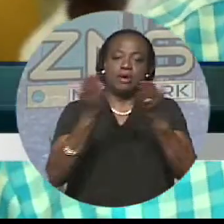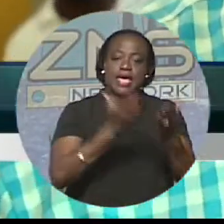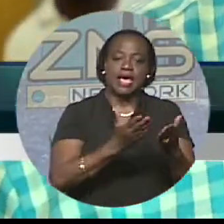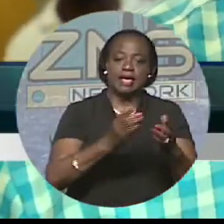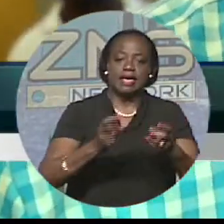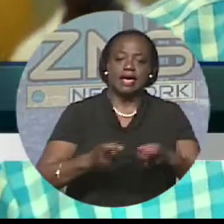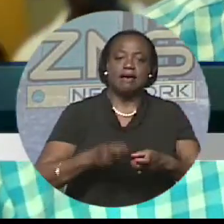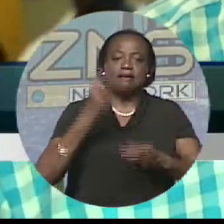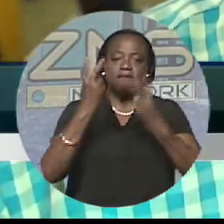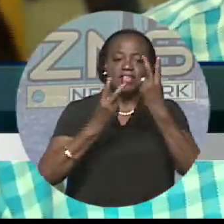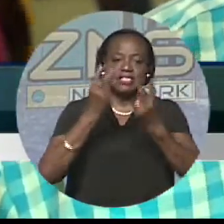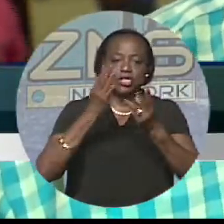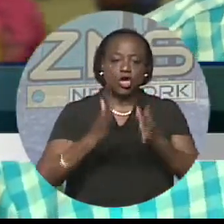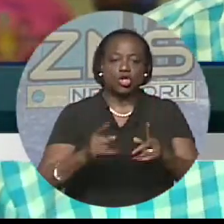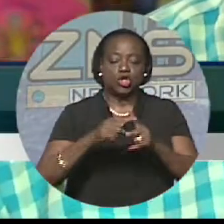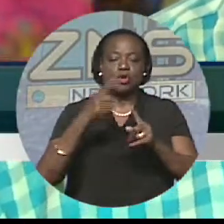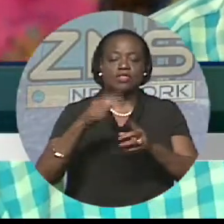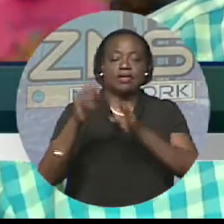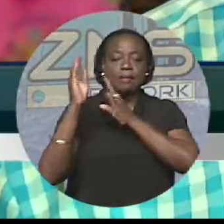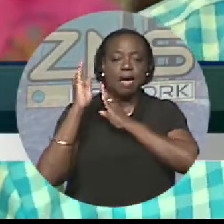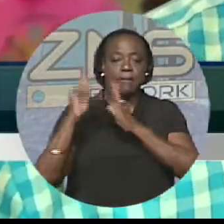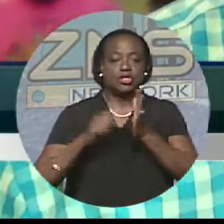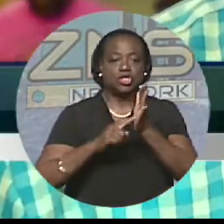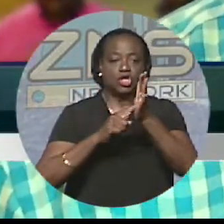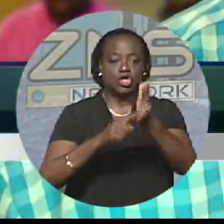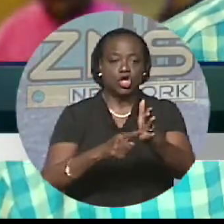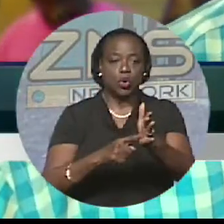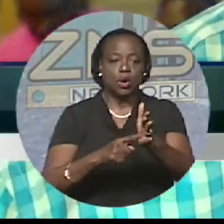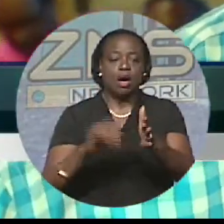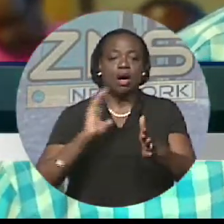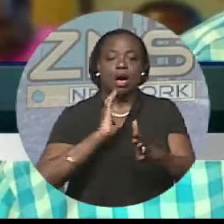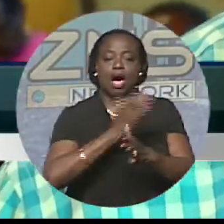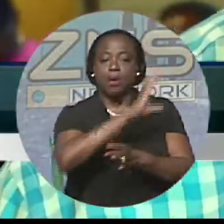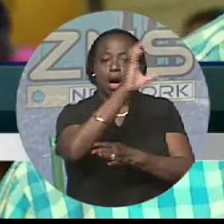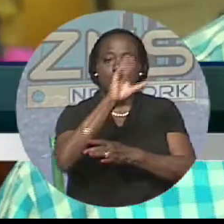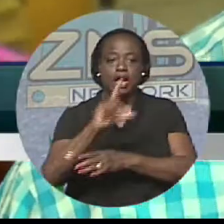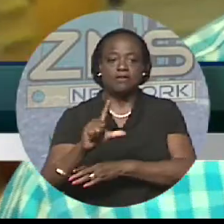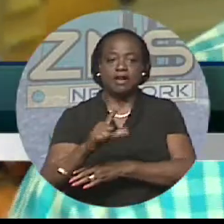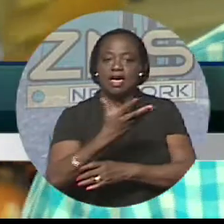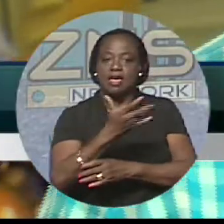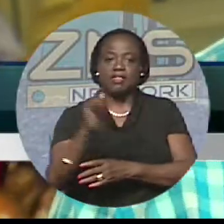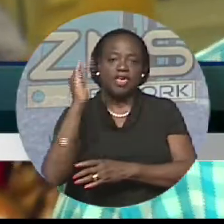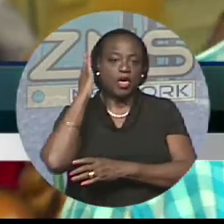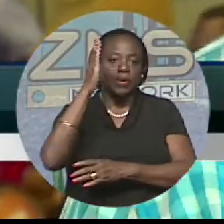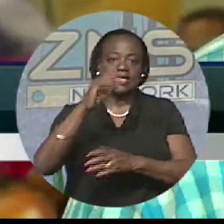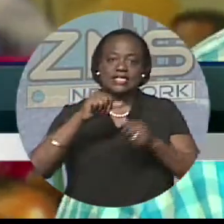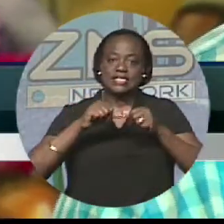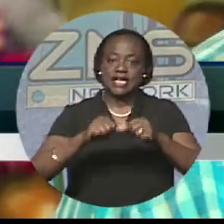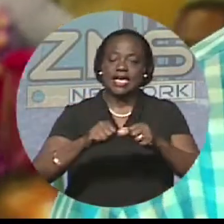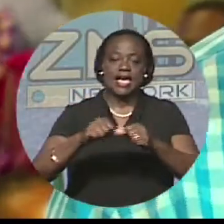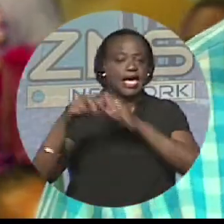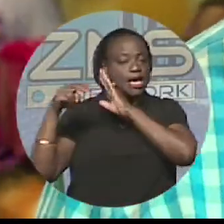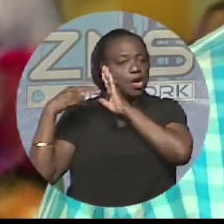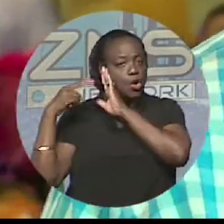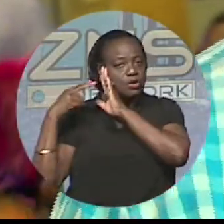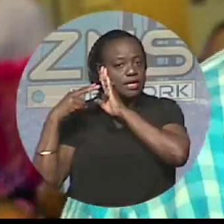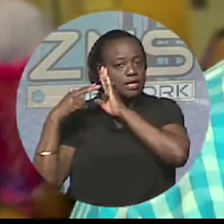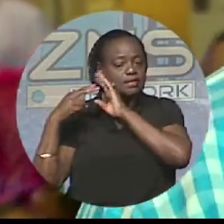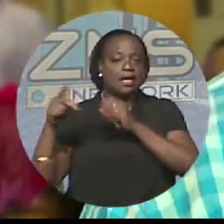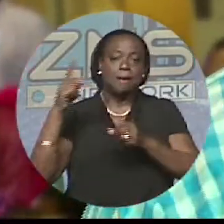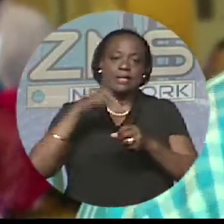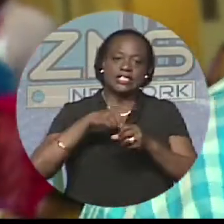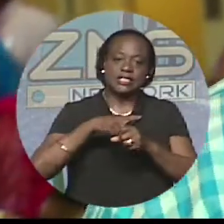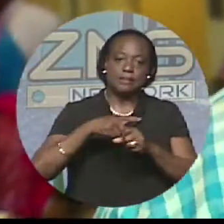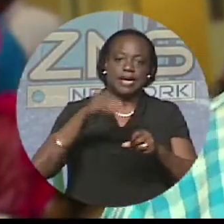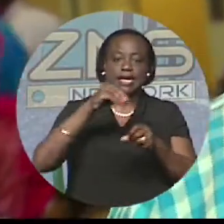and the multiplier effect of that is just phenomenal. They will stay in hotels, really participate in food and beverage, artisans, etc. So